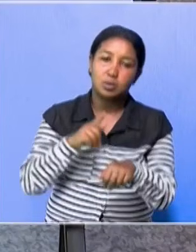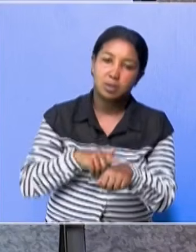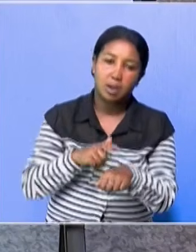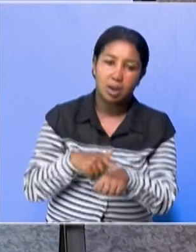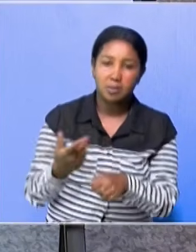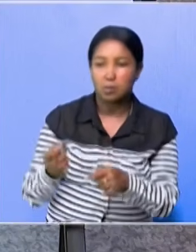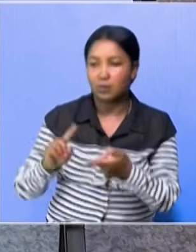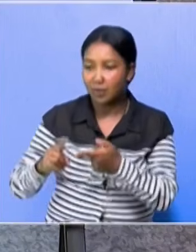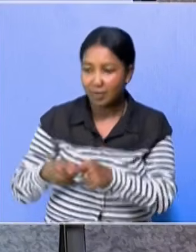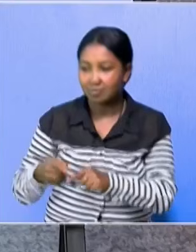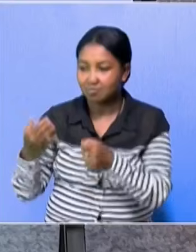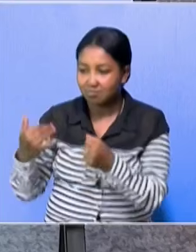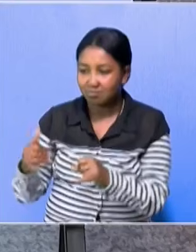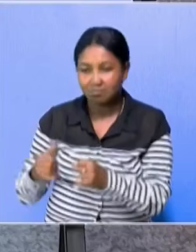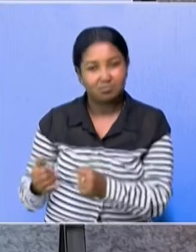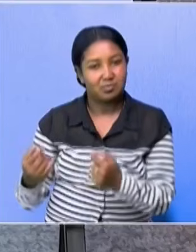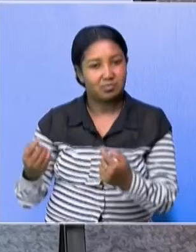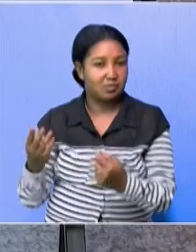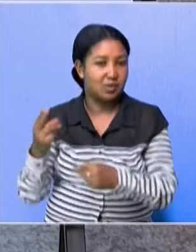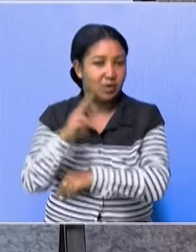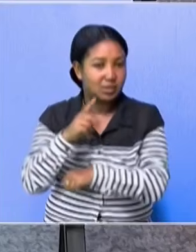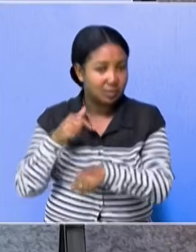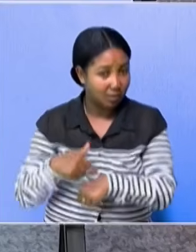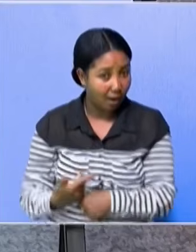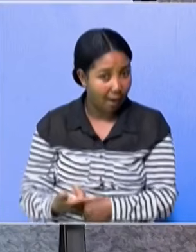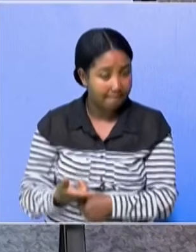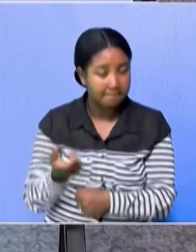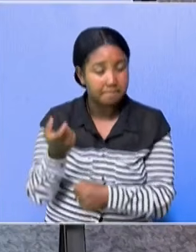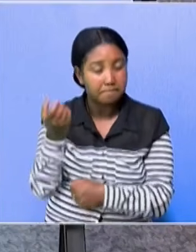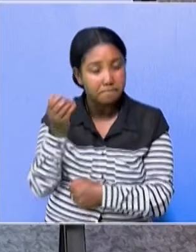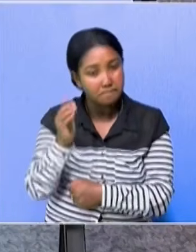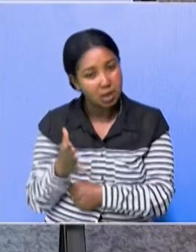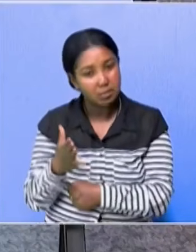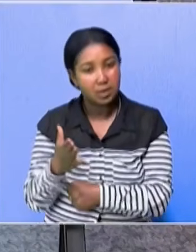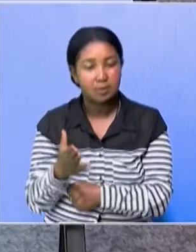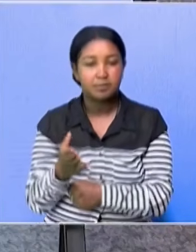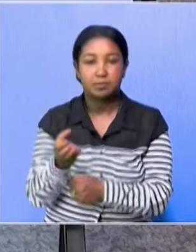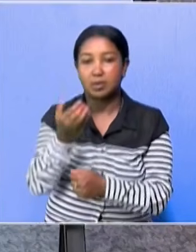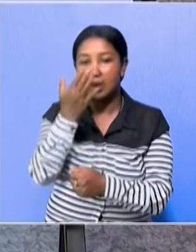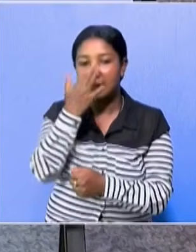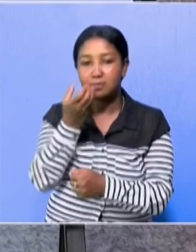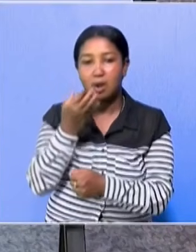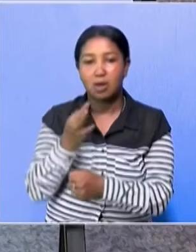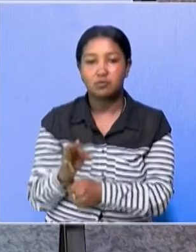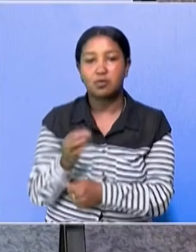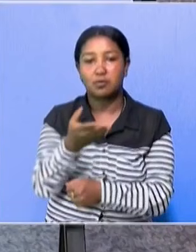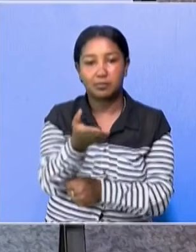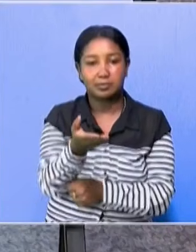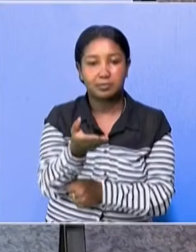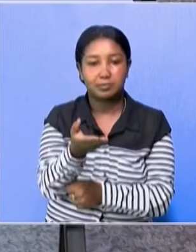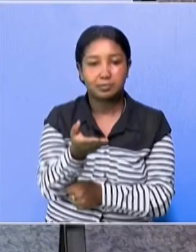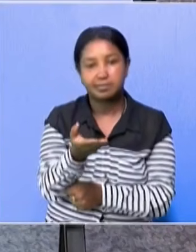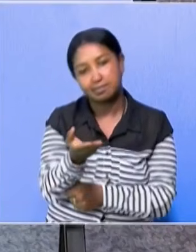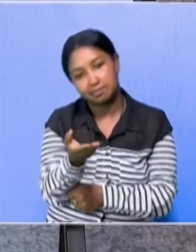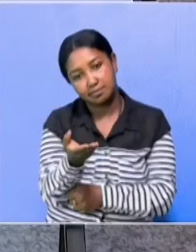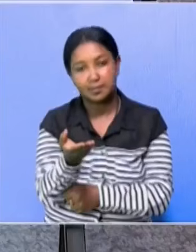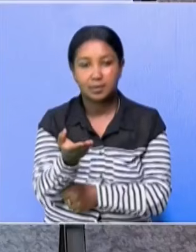with your friends in the vacation time. It may be the experience of what?